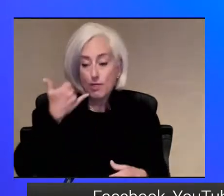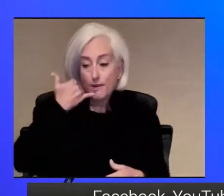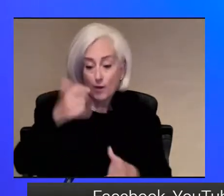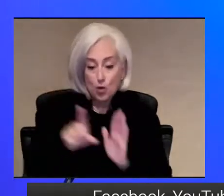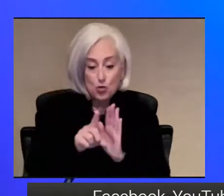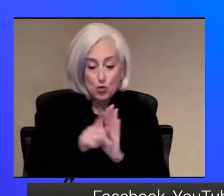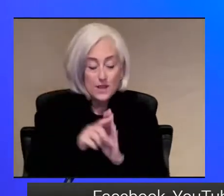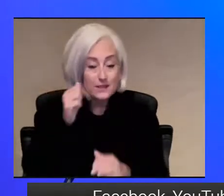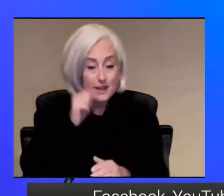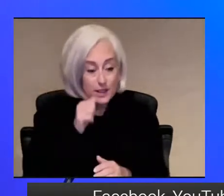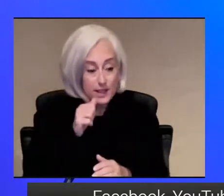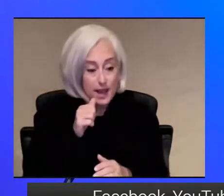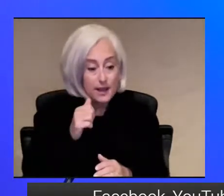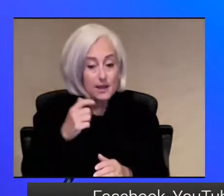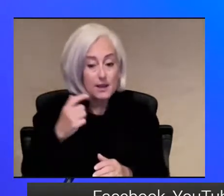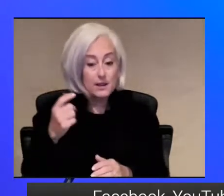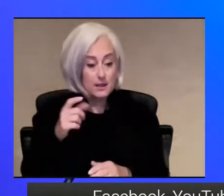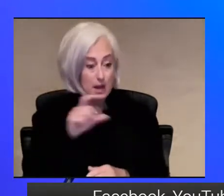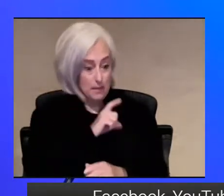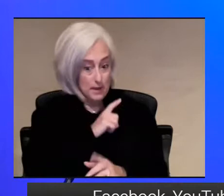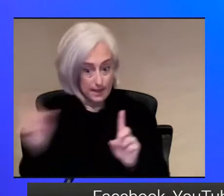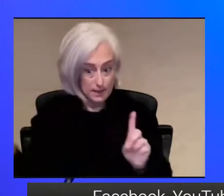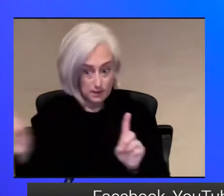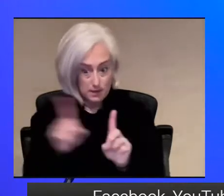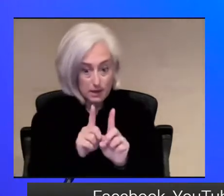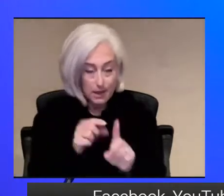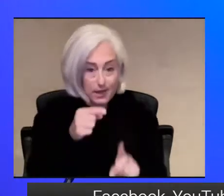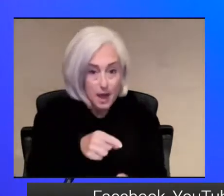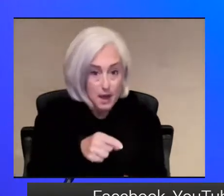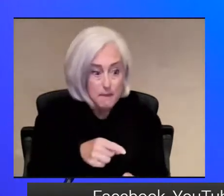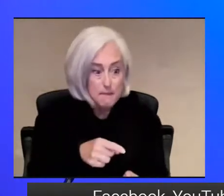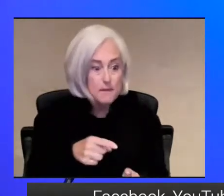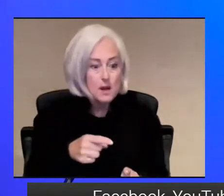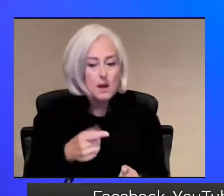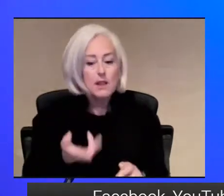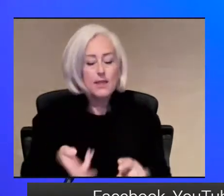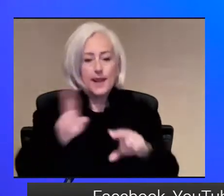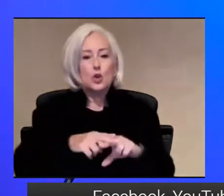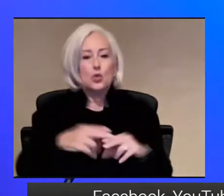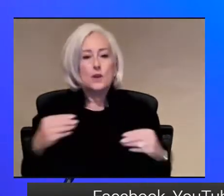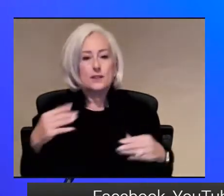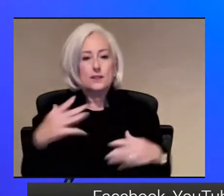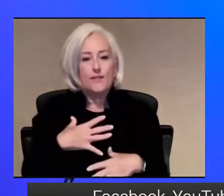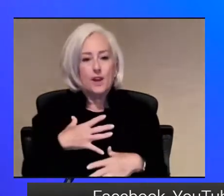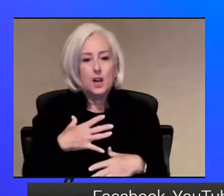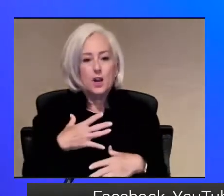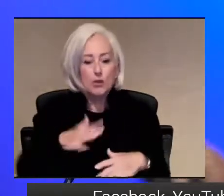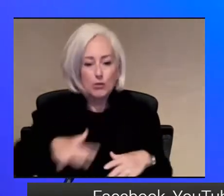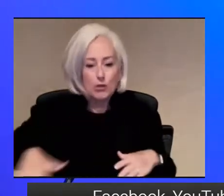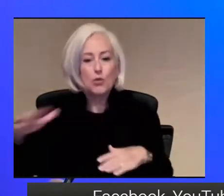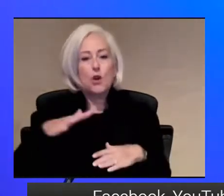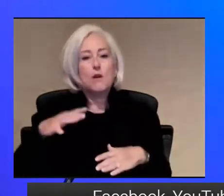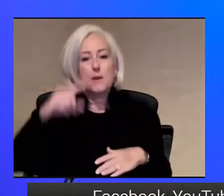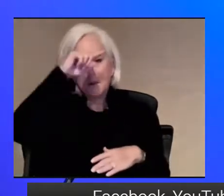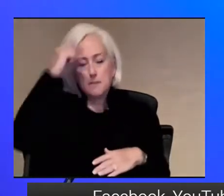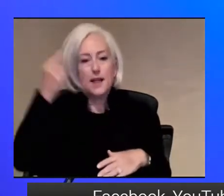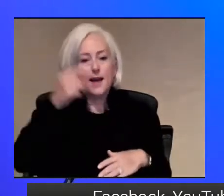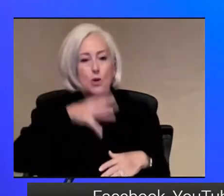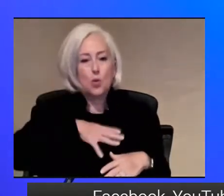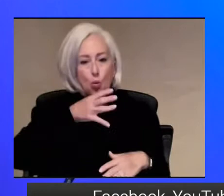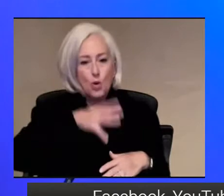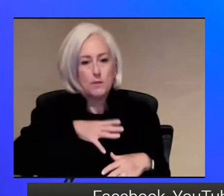just a continual thing. Like it has increased the fear amongst black women with children, and